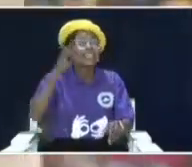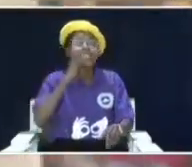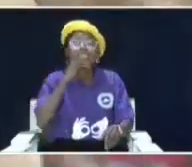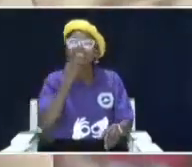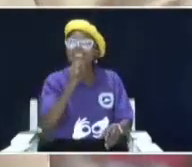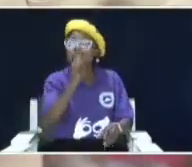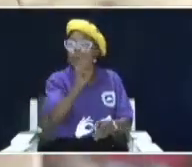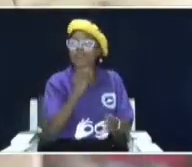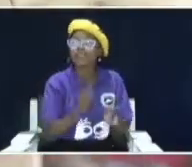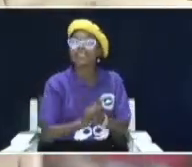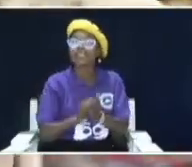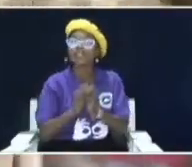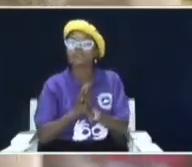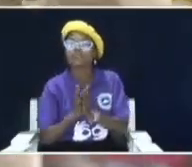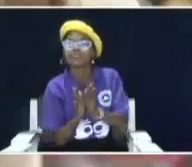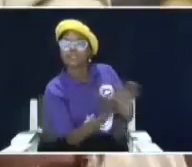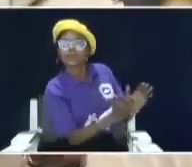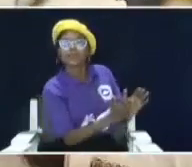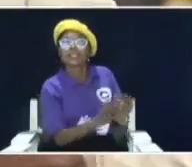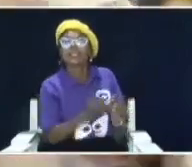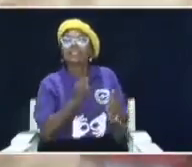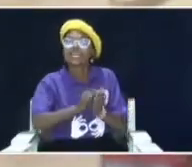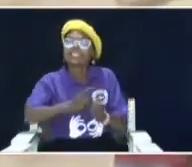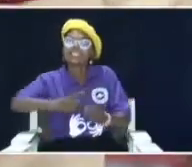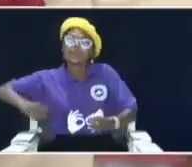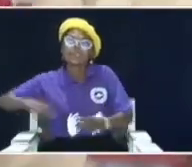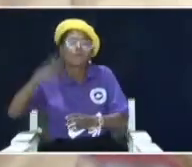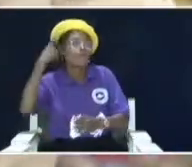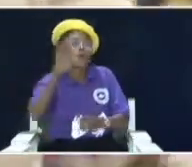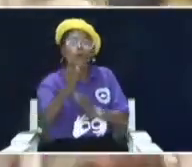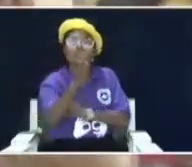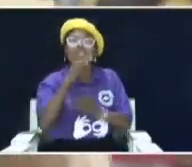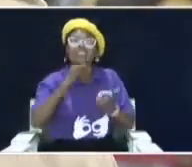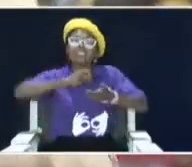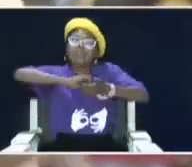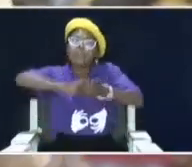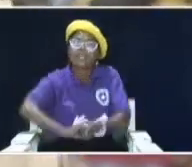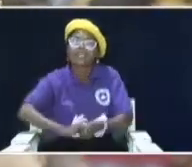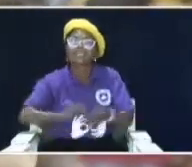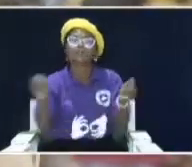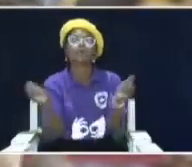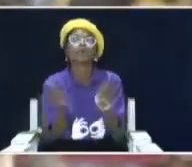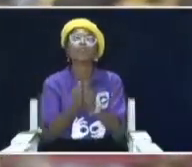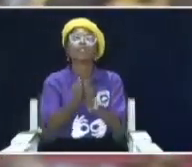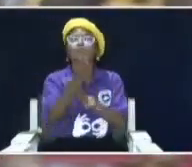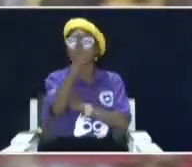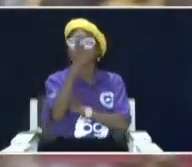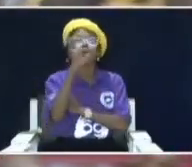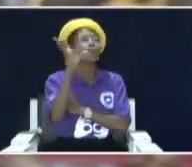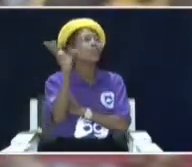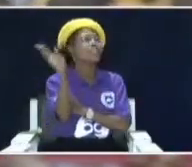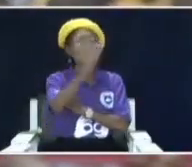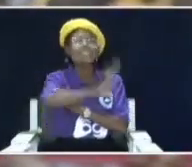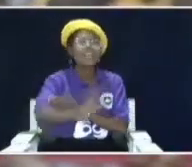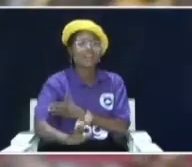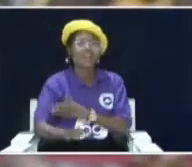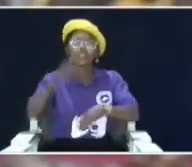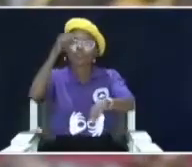apart for God in partnership with God. Never touch my